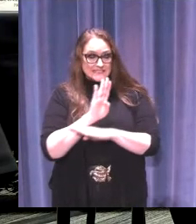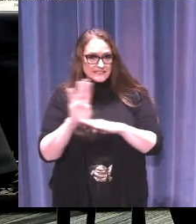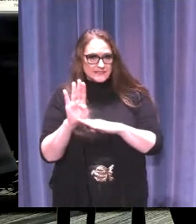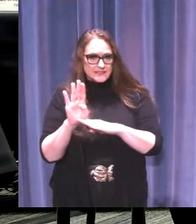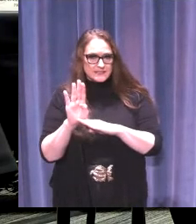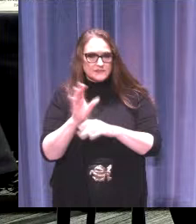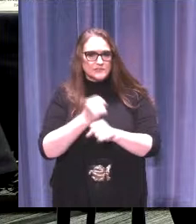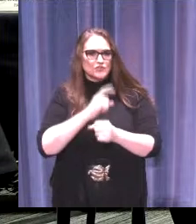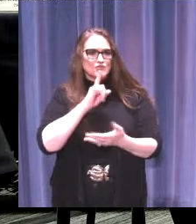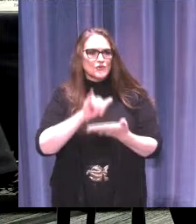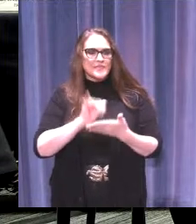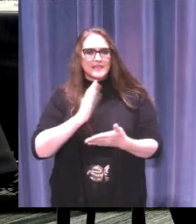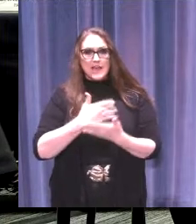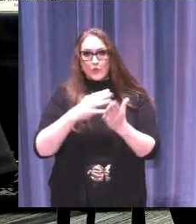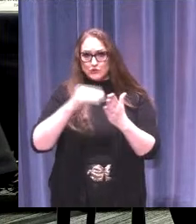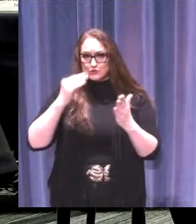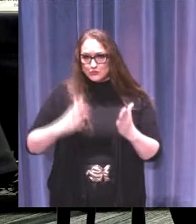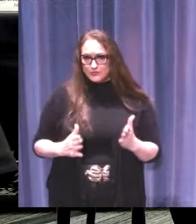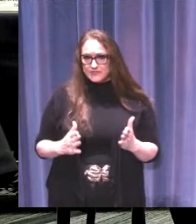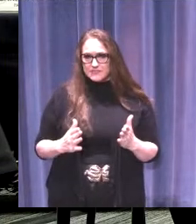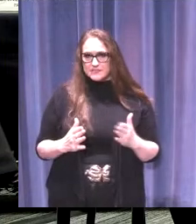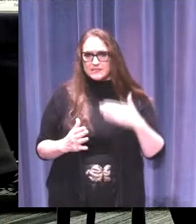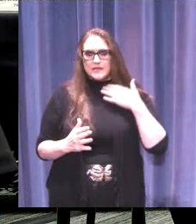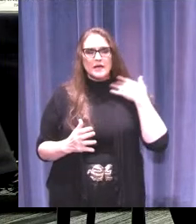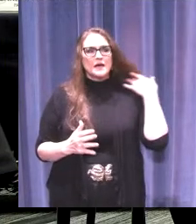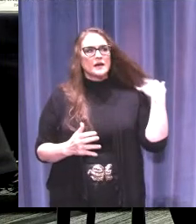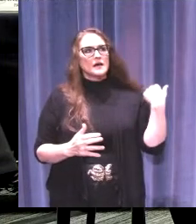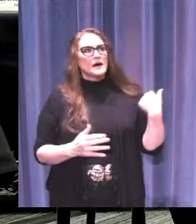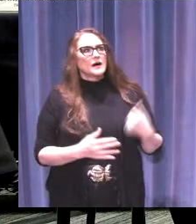to ensure that our students,